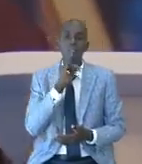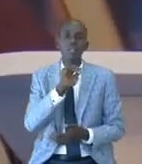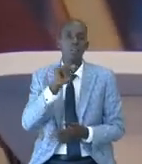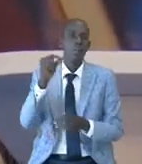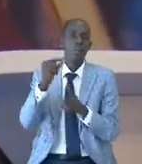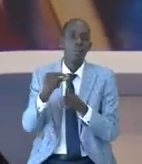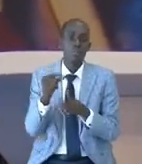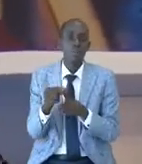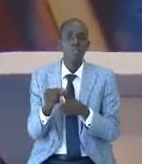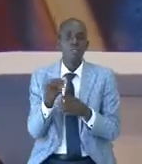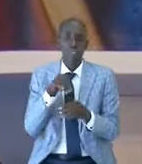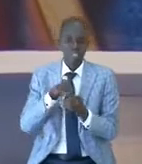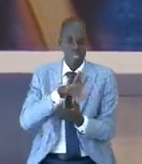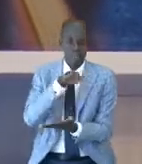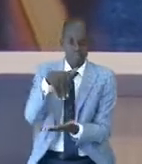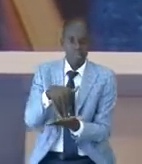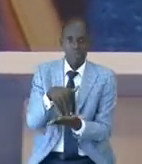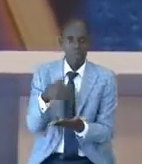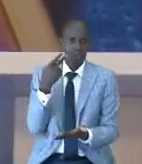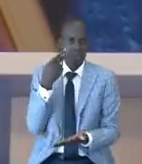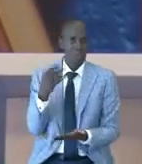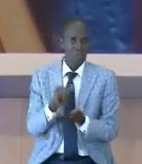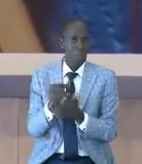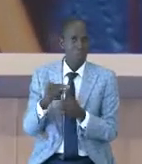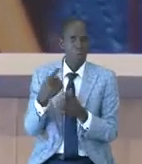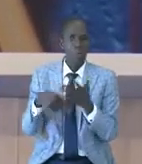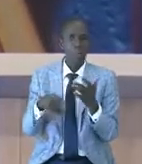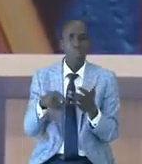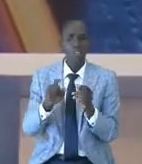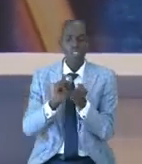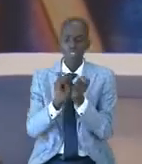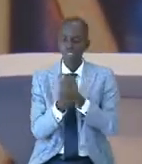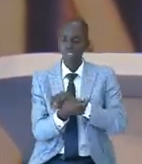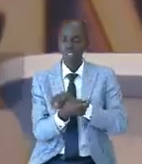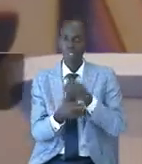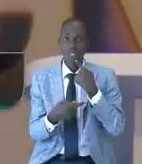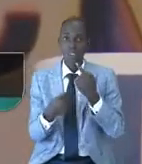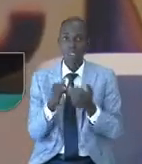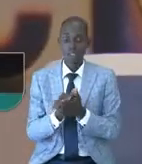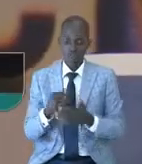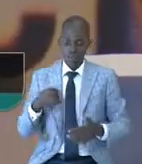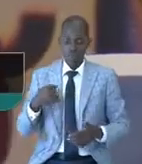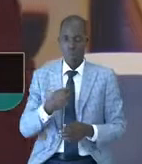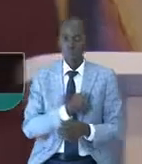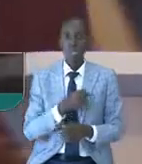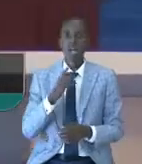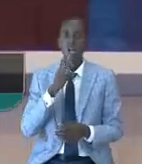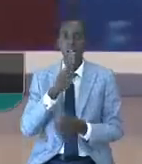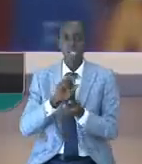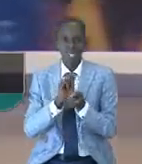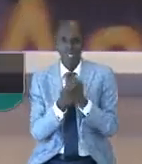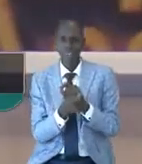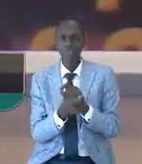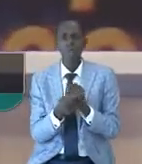word in the middle there, change. It says, we are changed. What kind